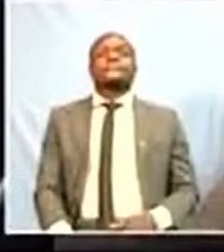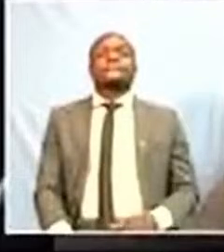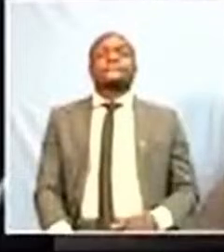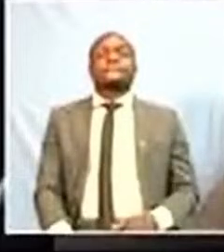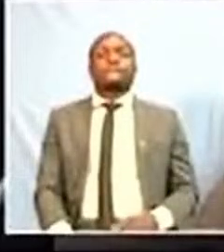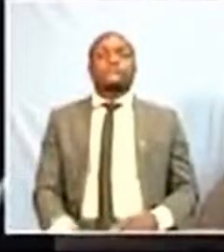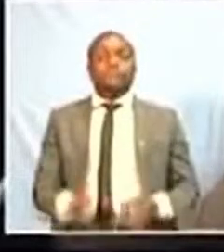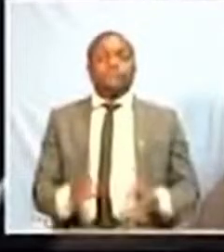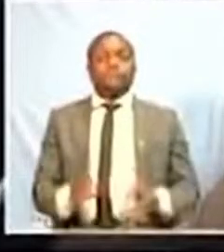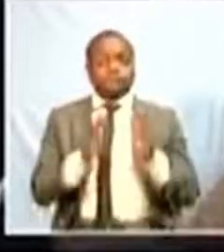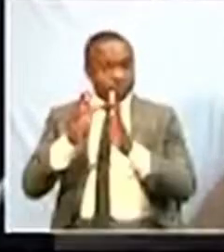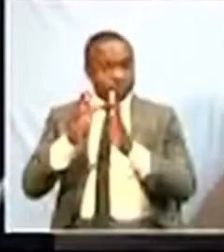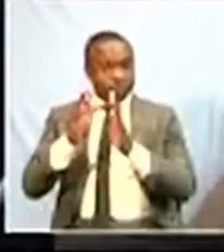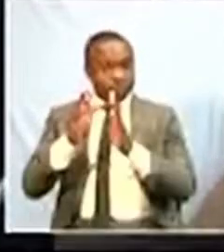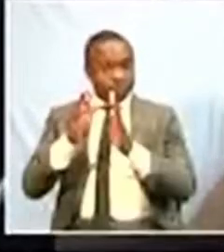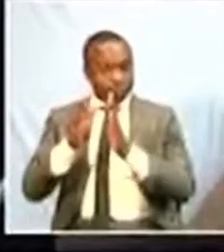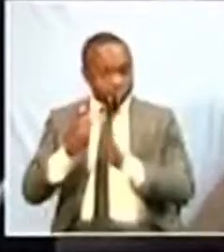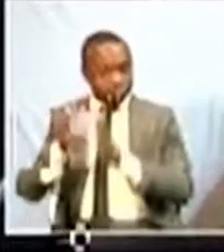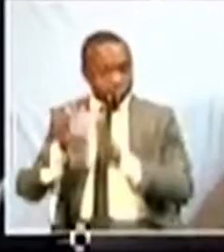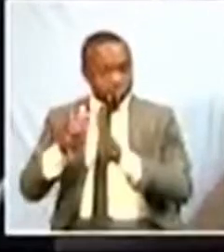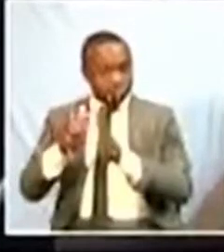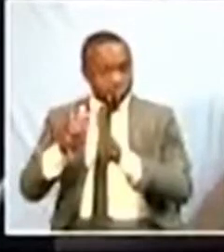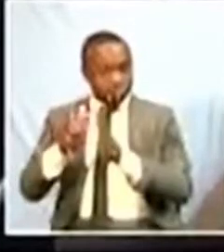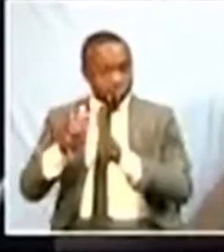as they were preparing to come for